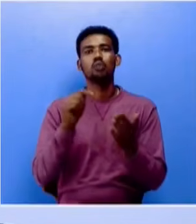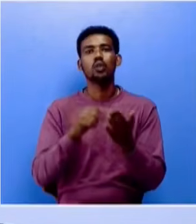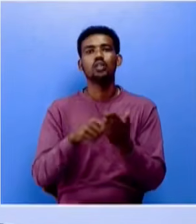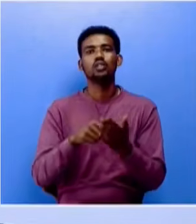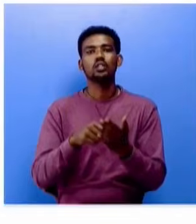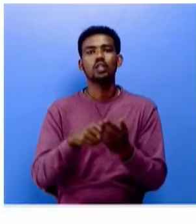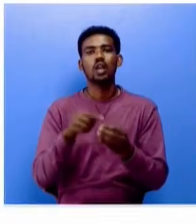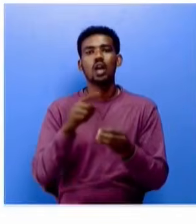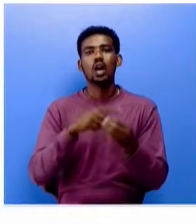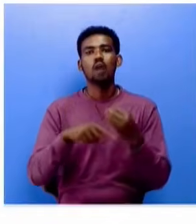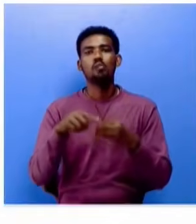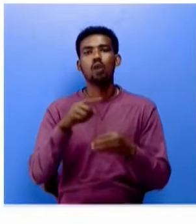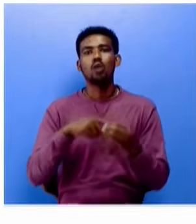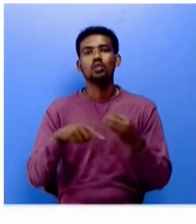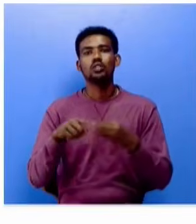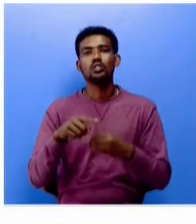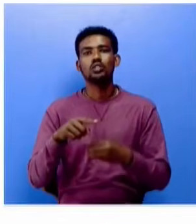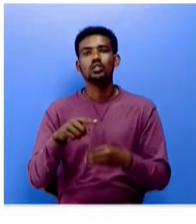better.